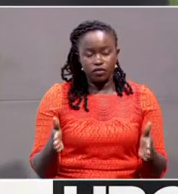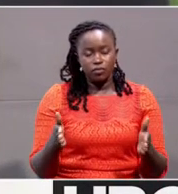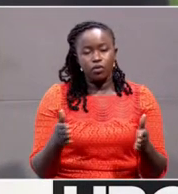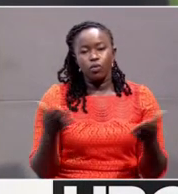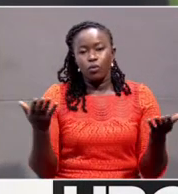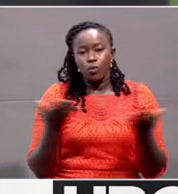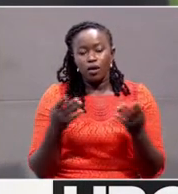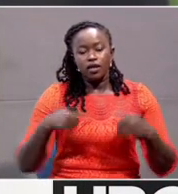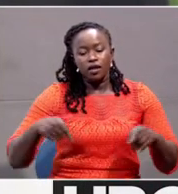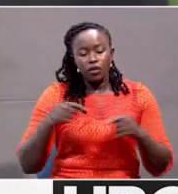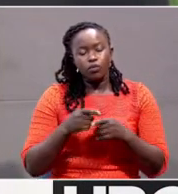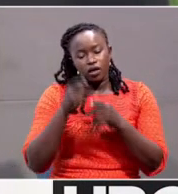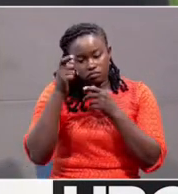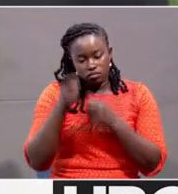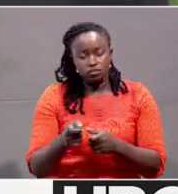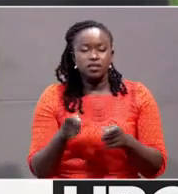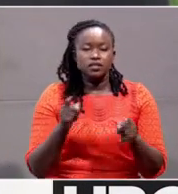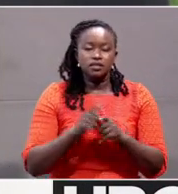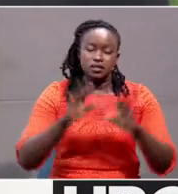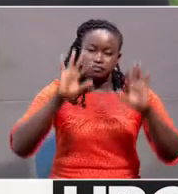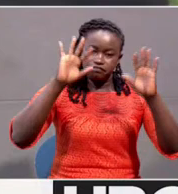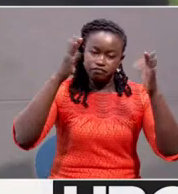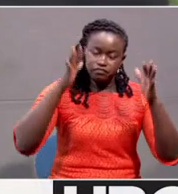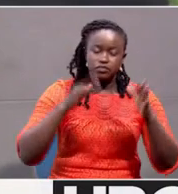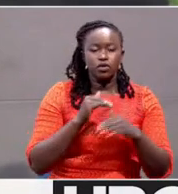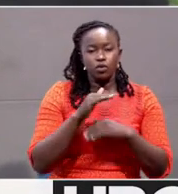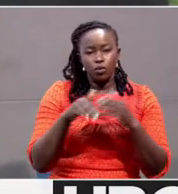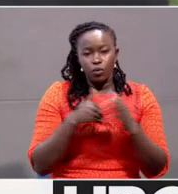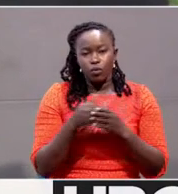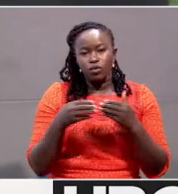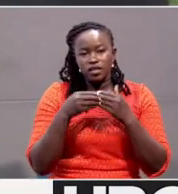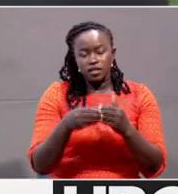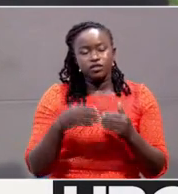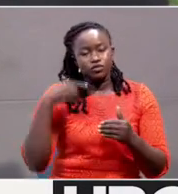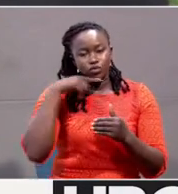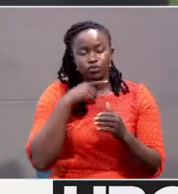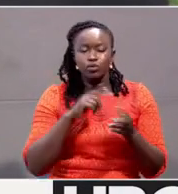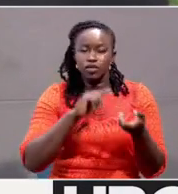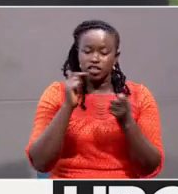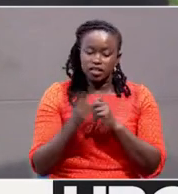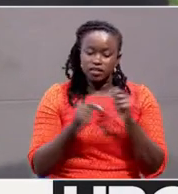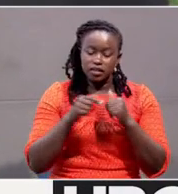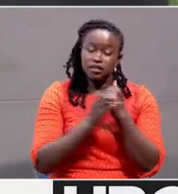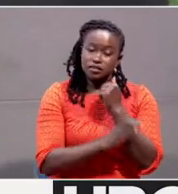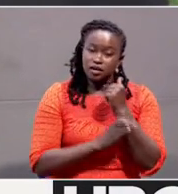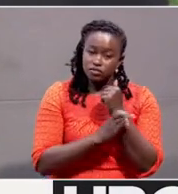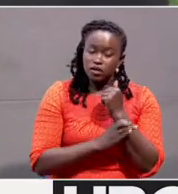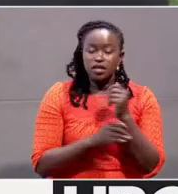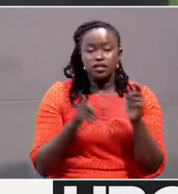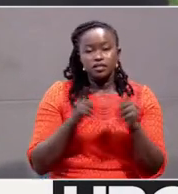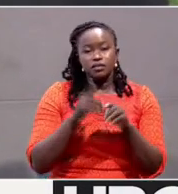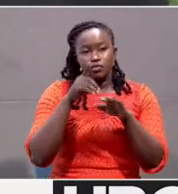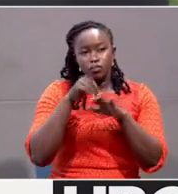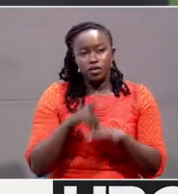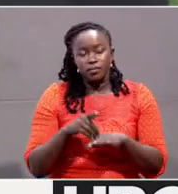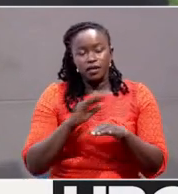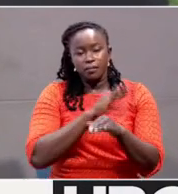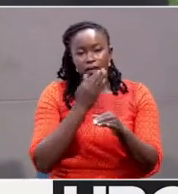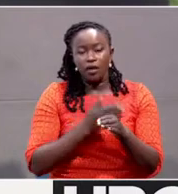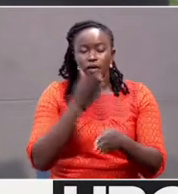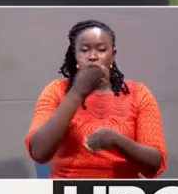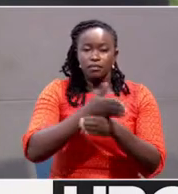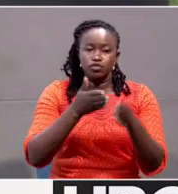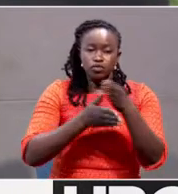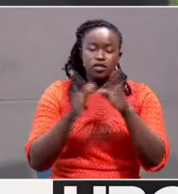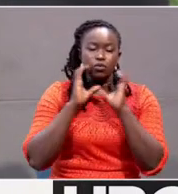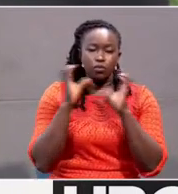where we acknowledge and celebrate the champions of social change in this country. We are leveraging on the power of building communities